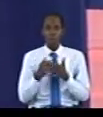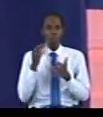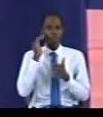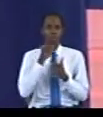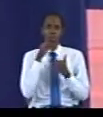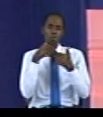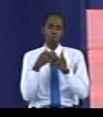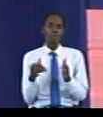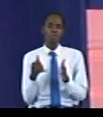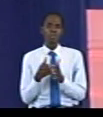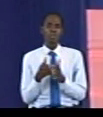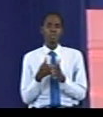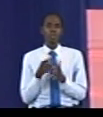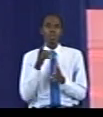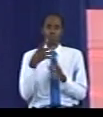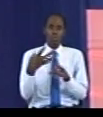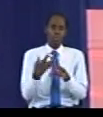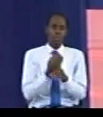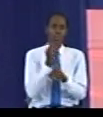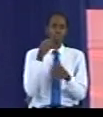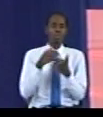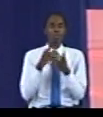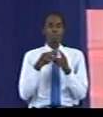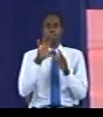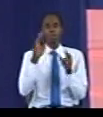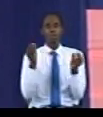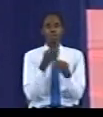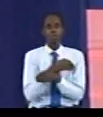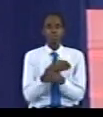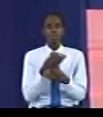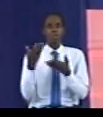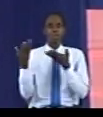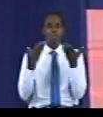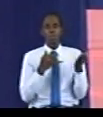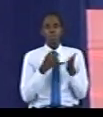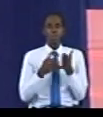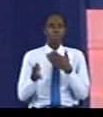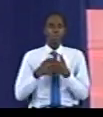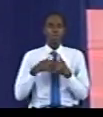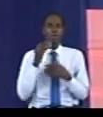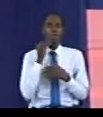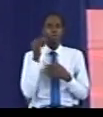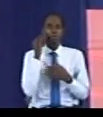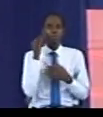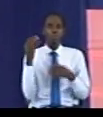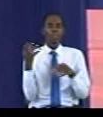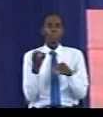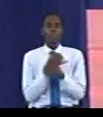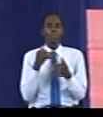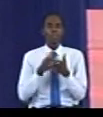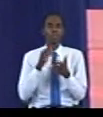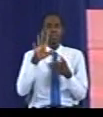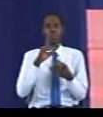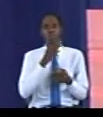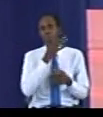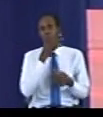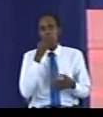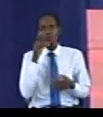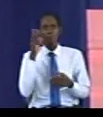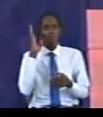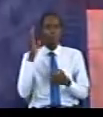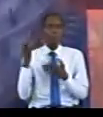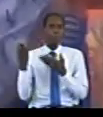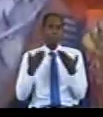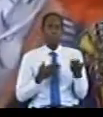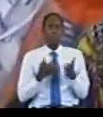it. You take it to the office, you bring it back home. You take it to your farm, you bring it back